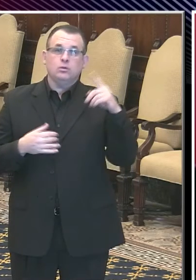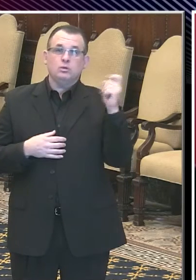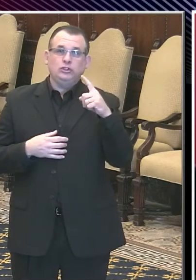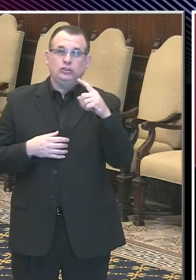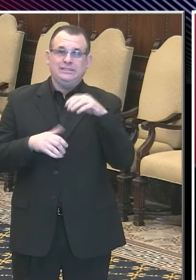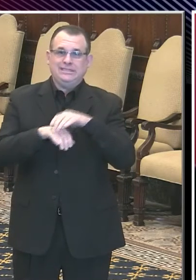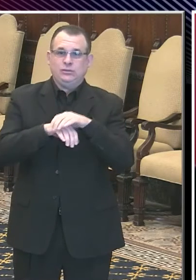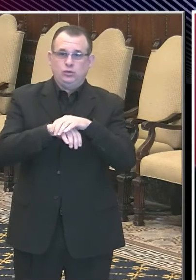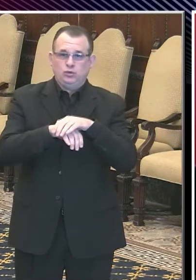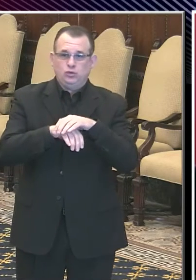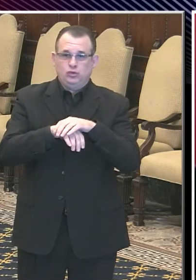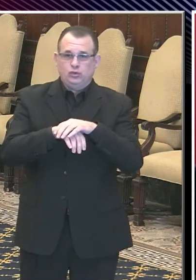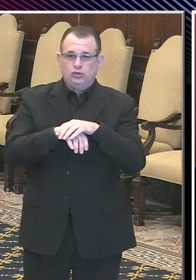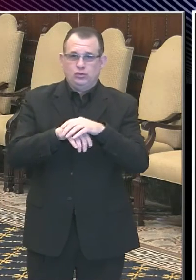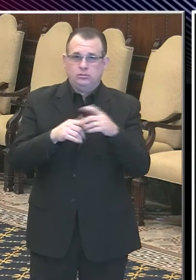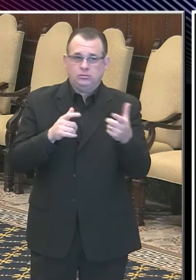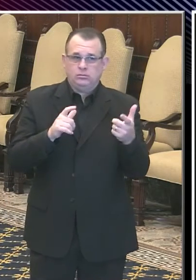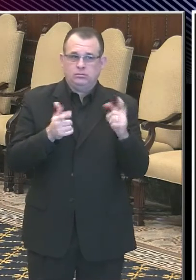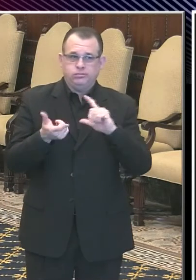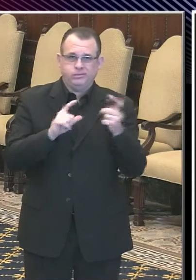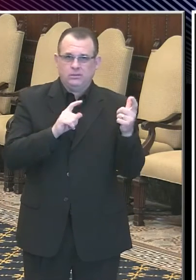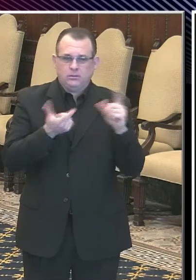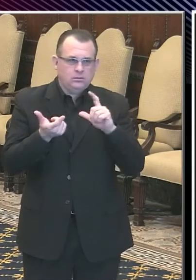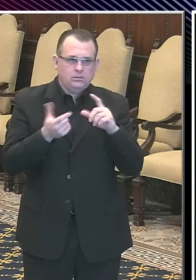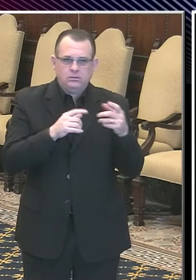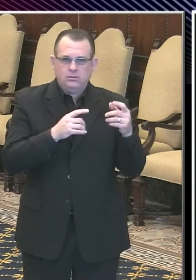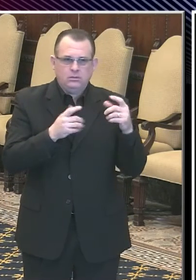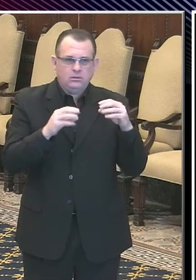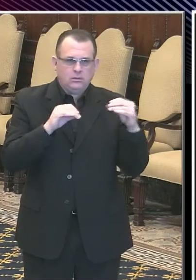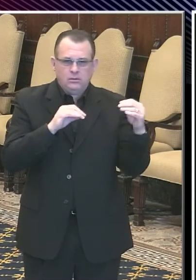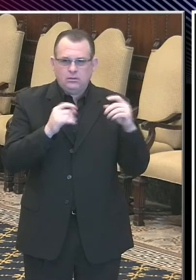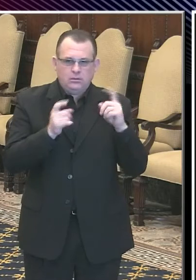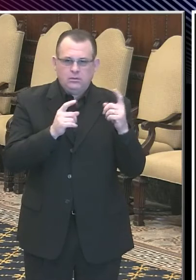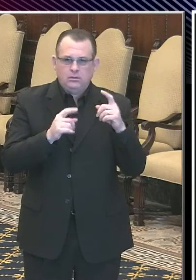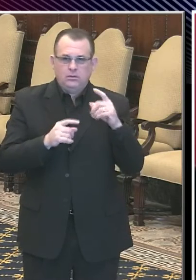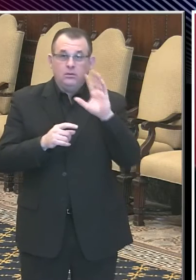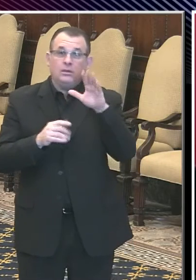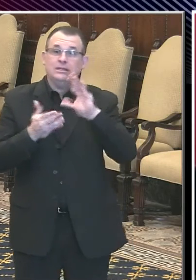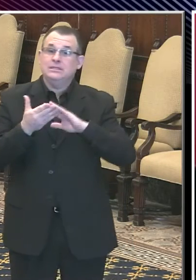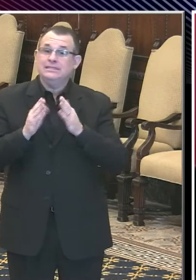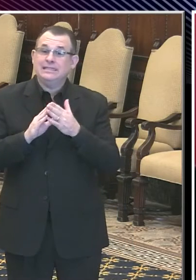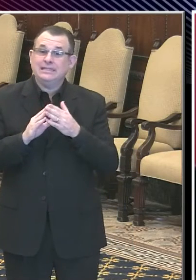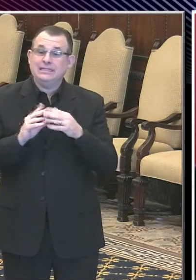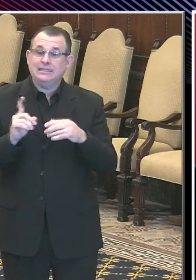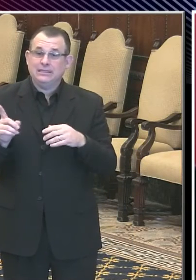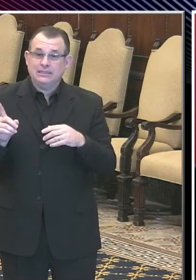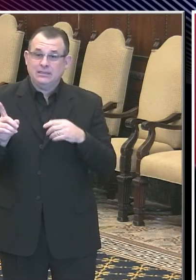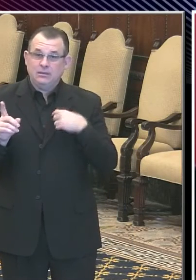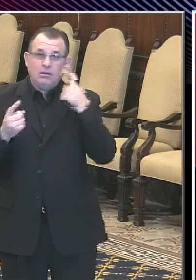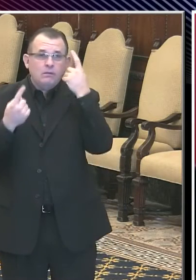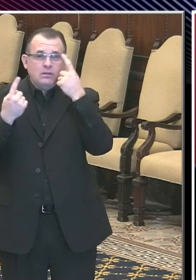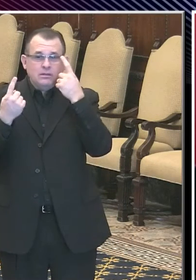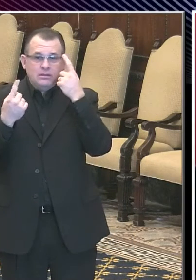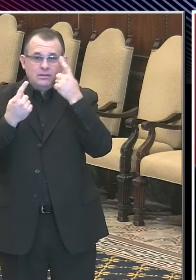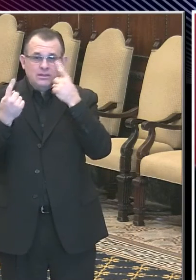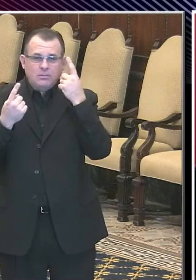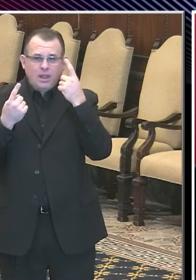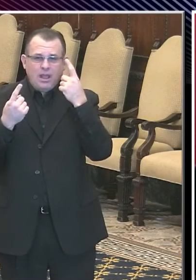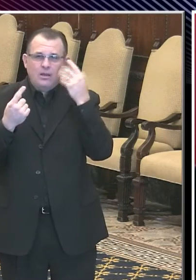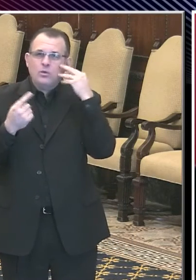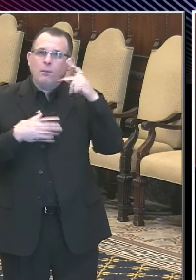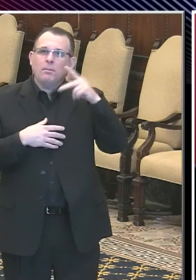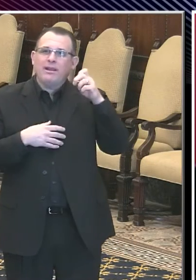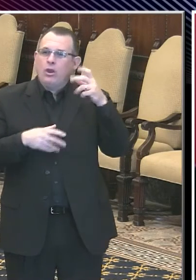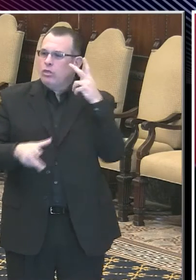¿verdad? Sí, son dos. Y la otra. Does the city think about people disposing PPE equipment and the